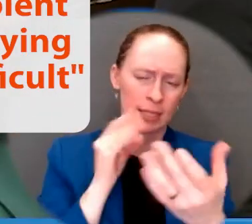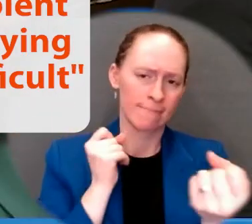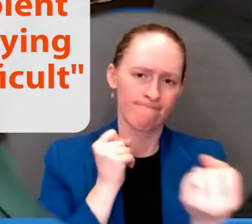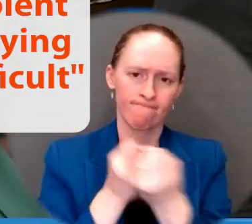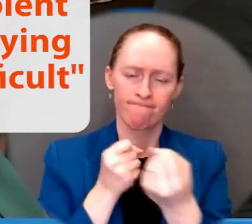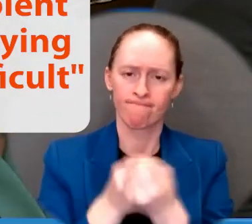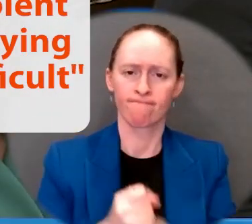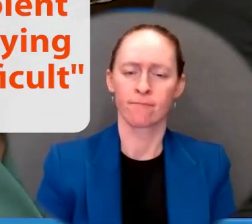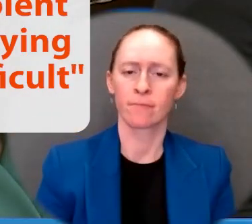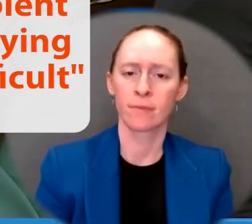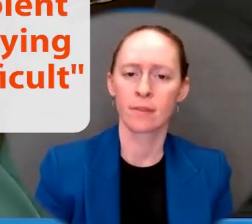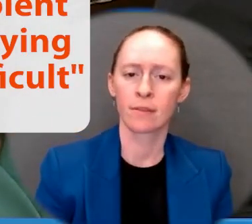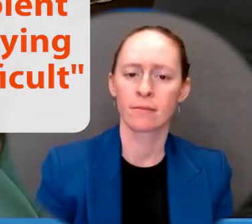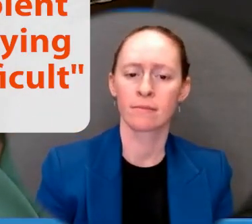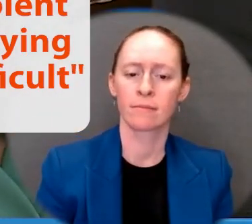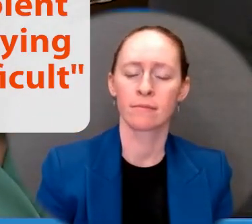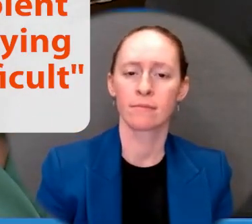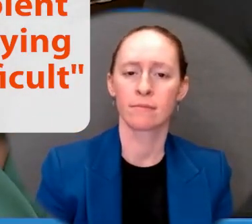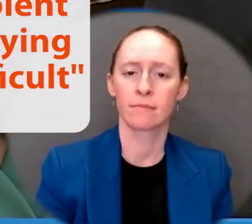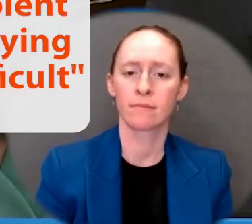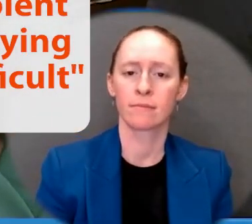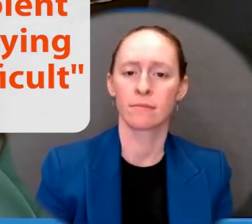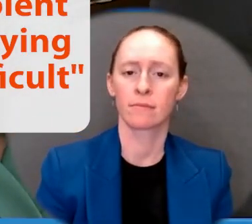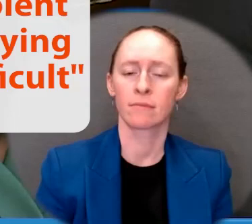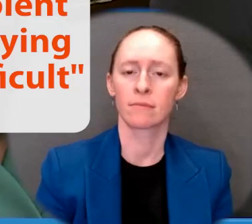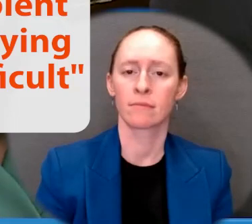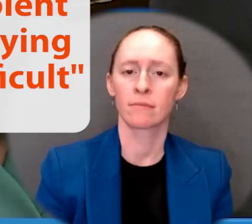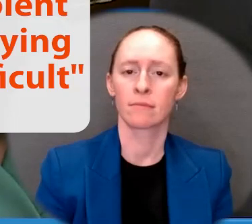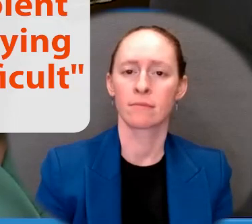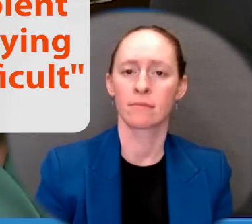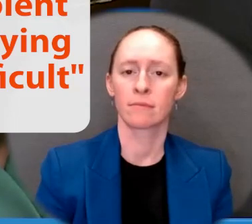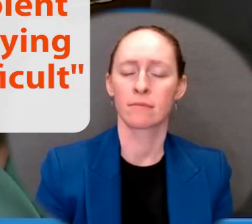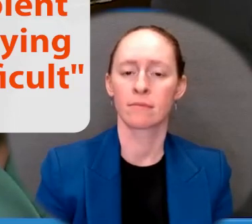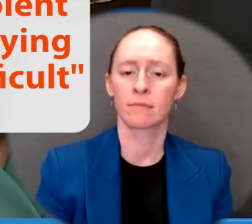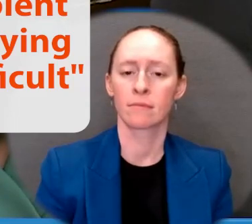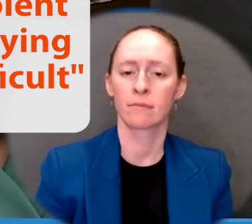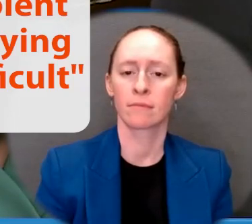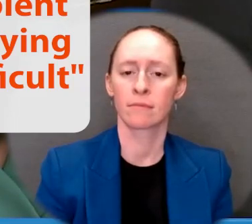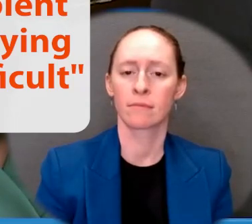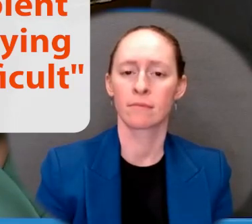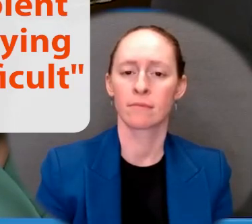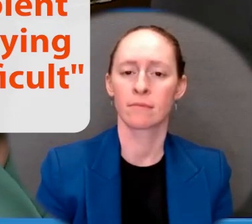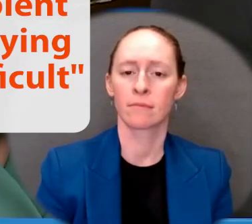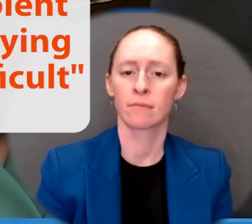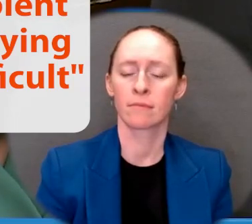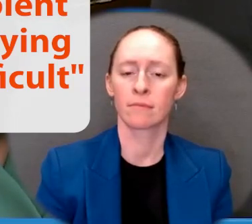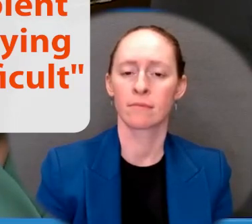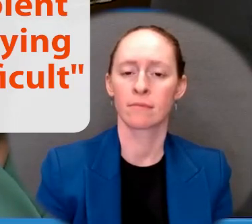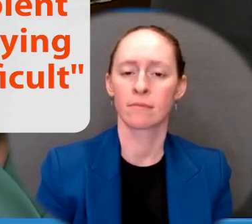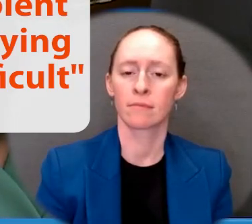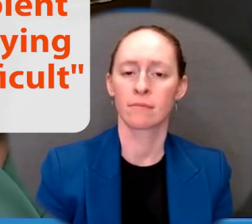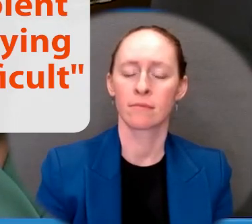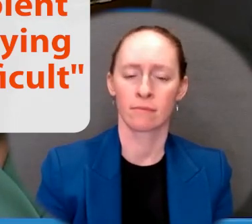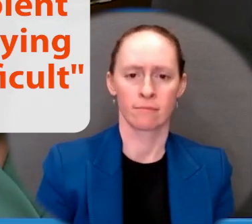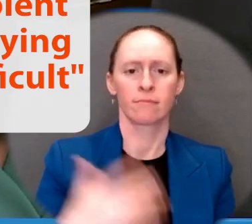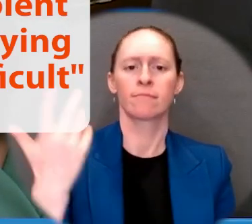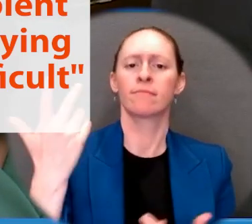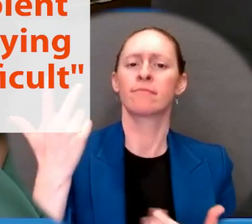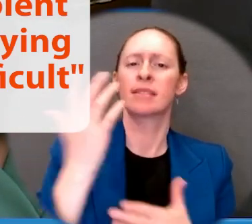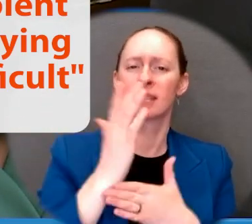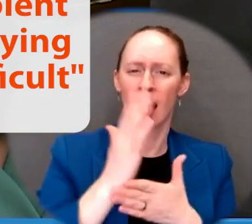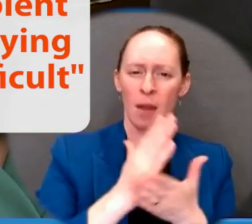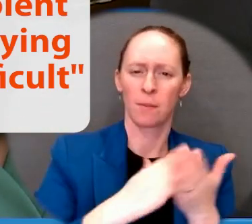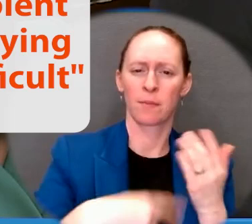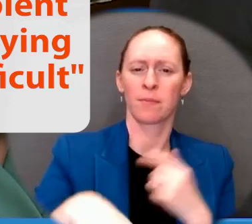you know, there's some criticism of the release of Viktor Bout, and I know you said the president doesn't take it lightly. He waited very carefully.